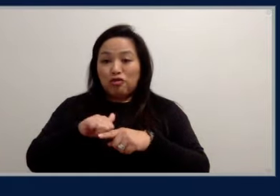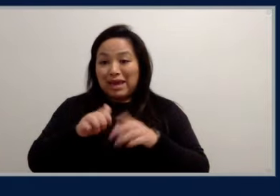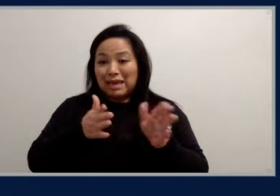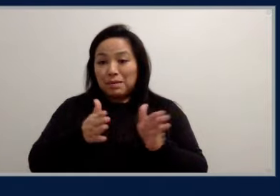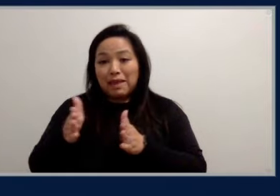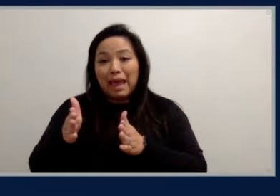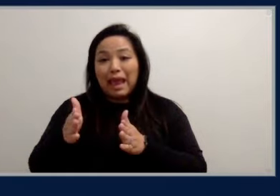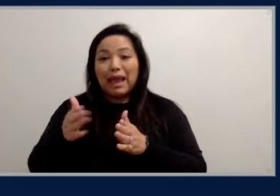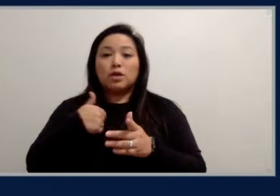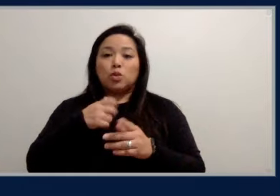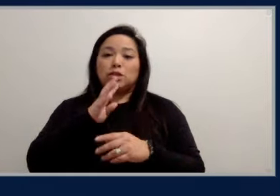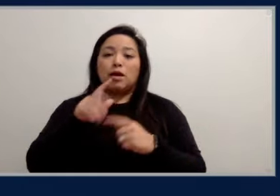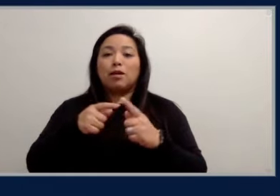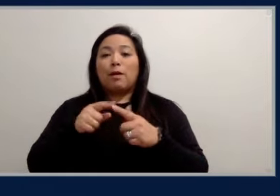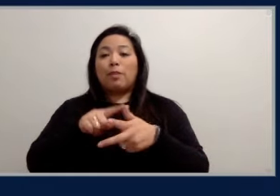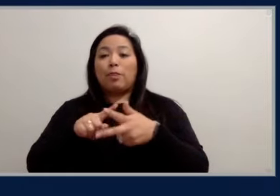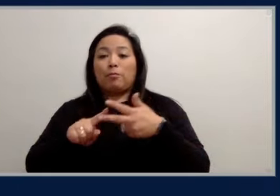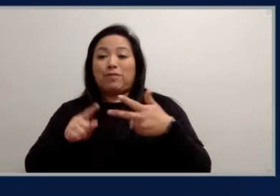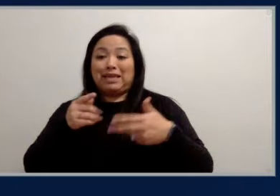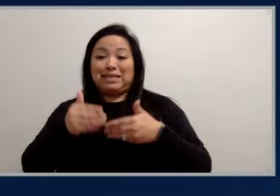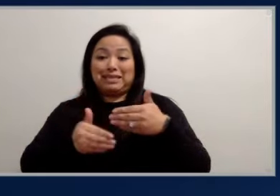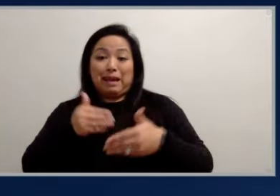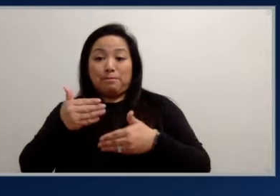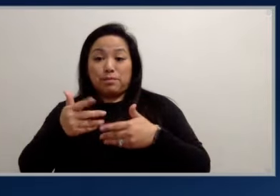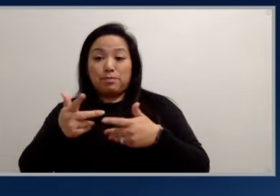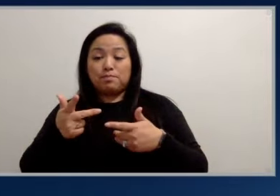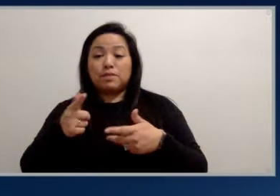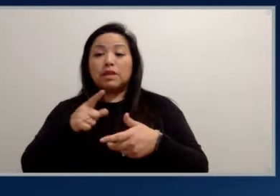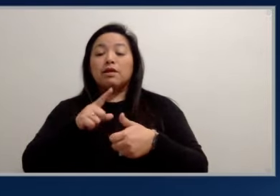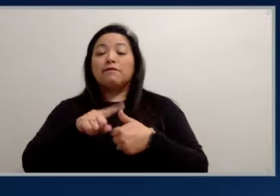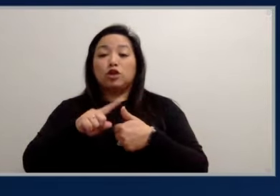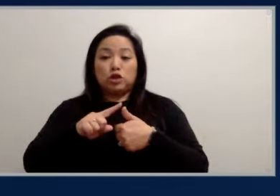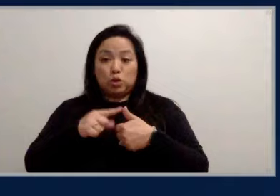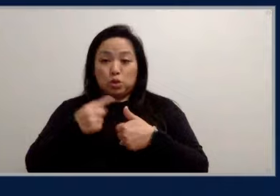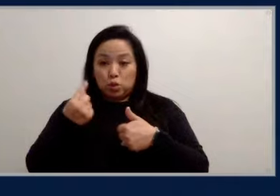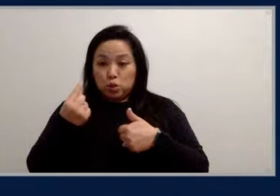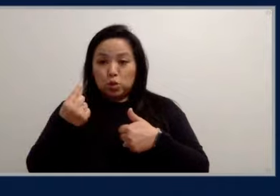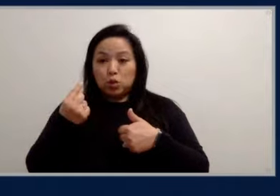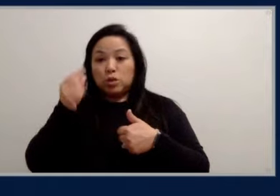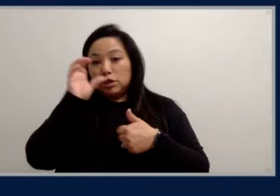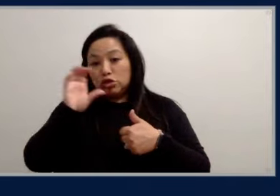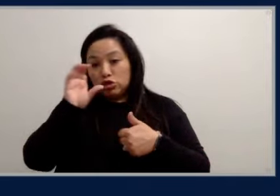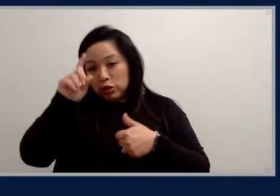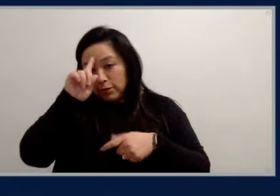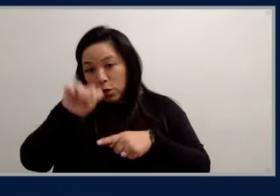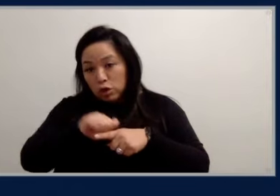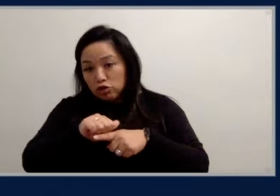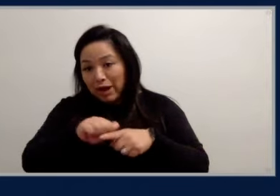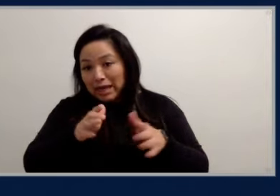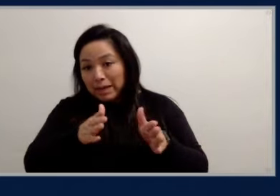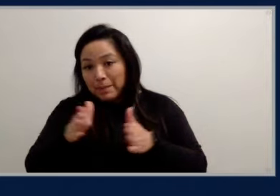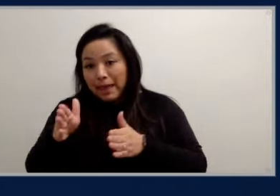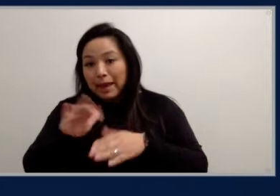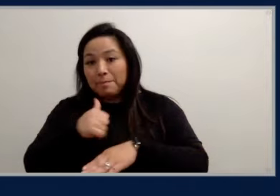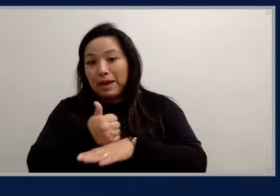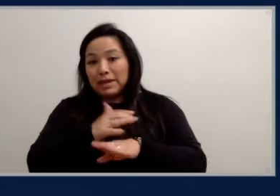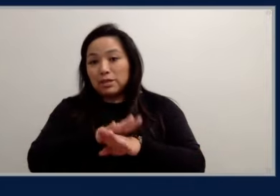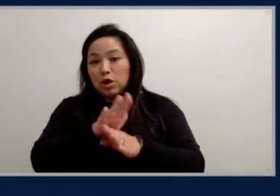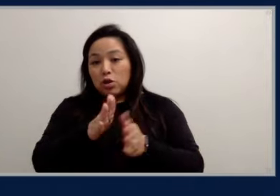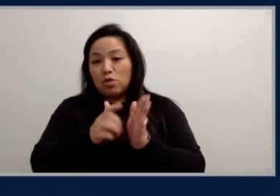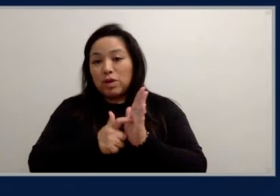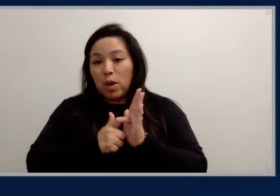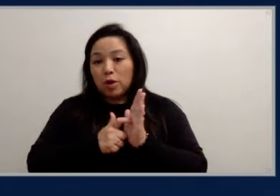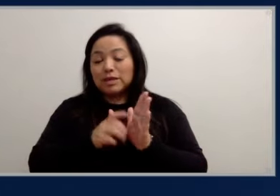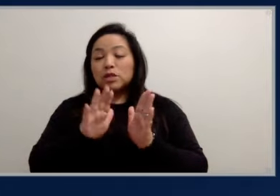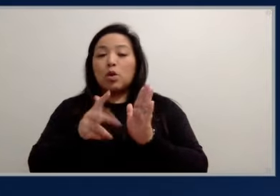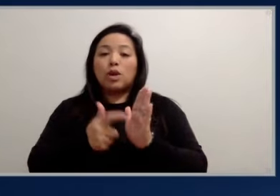of a three-step process. The first thing that you're going to do is to search for a training plan based on your requirements. So your requirements